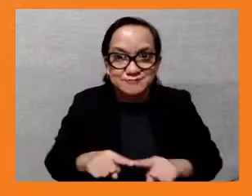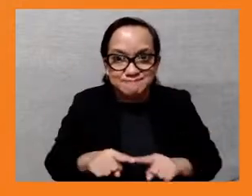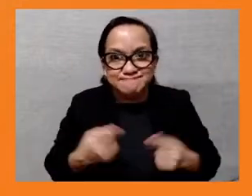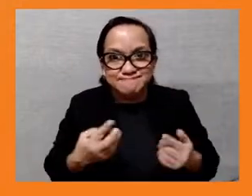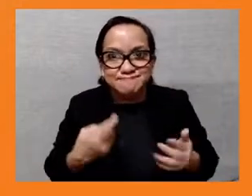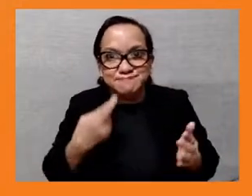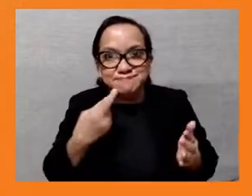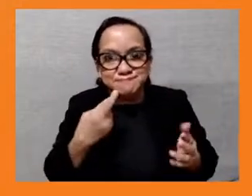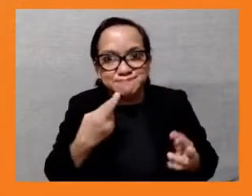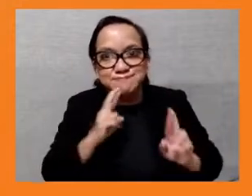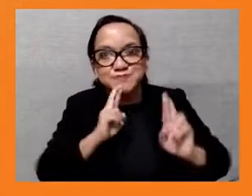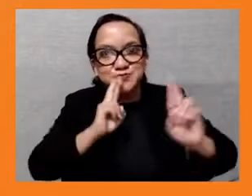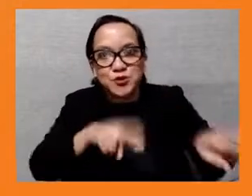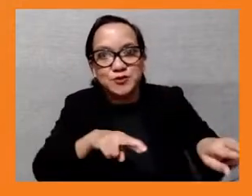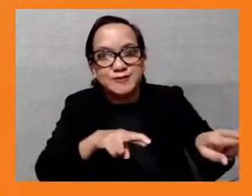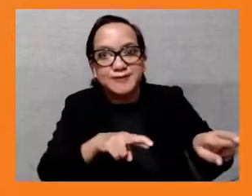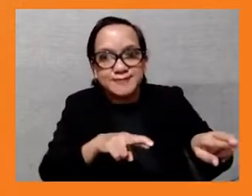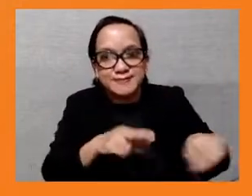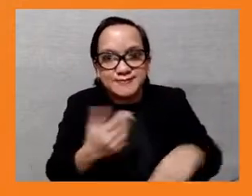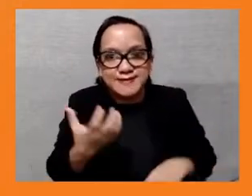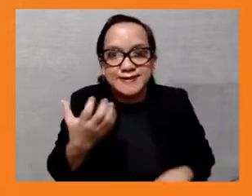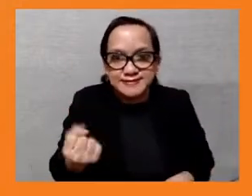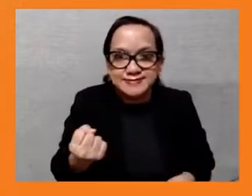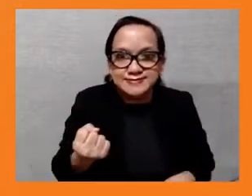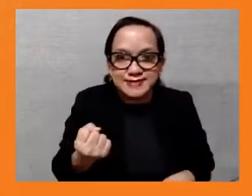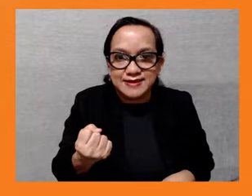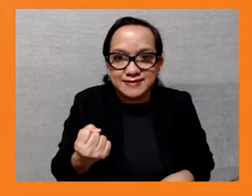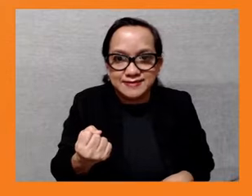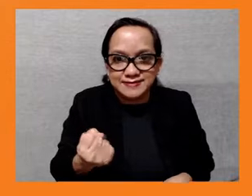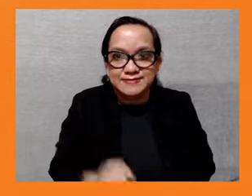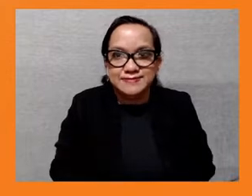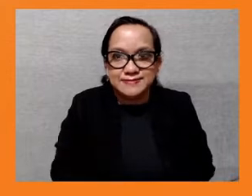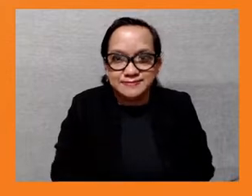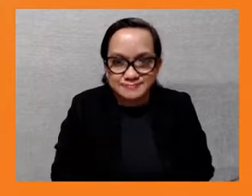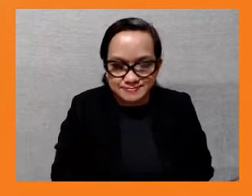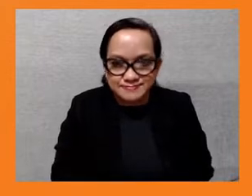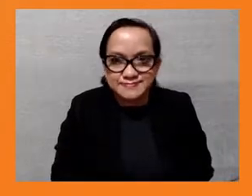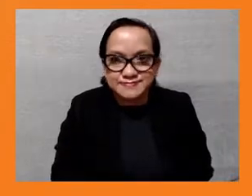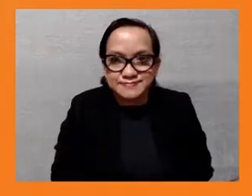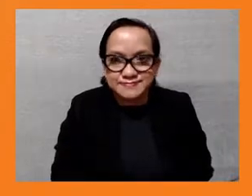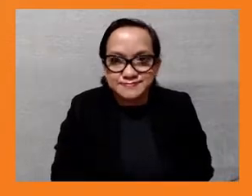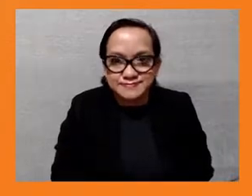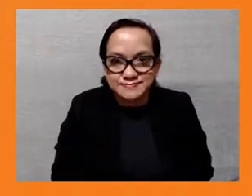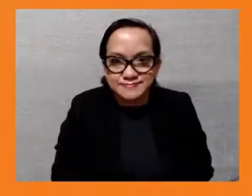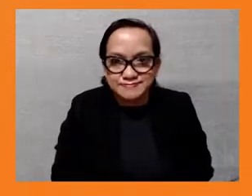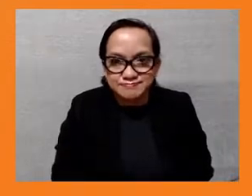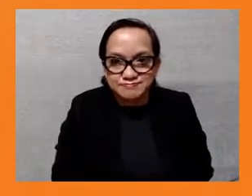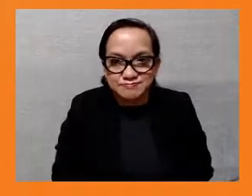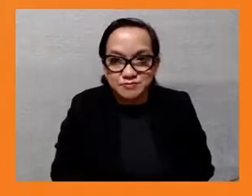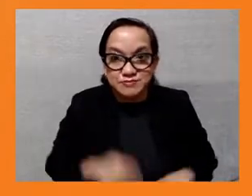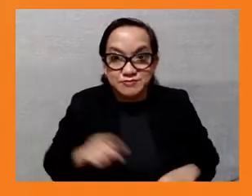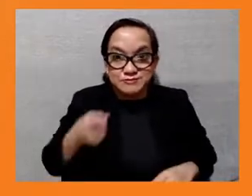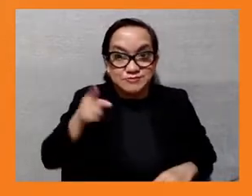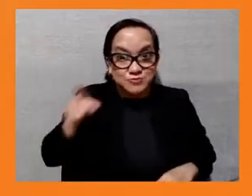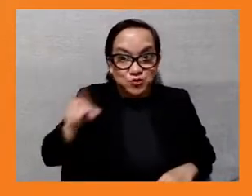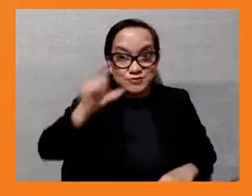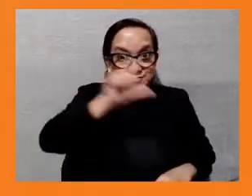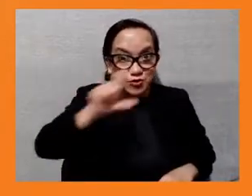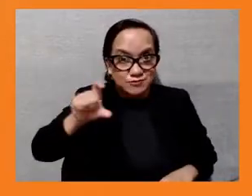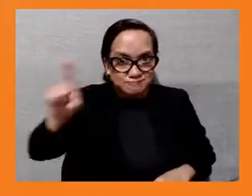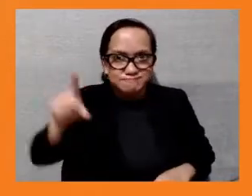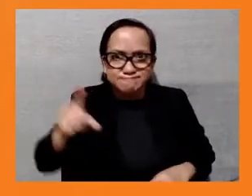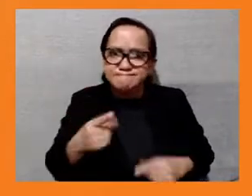a checklist. And then they just check, but nothing happens. So next slide,